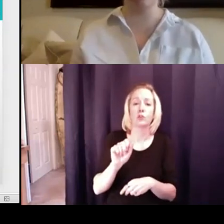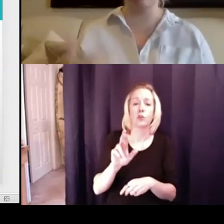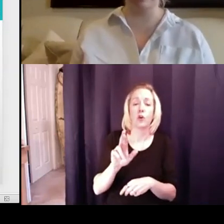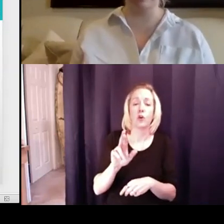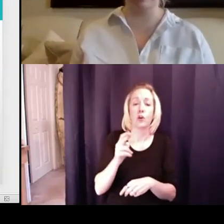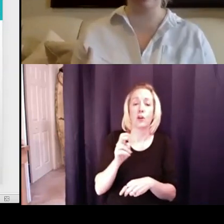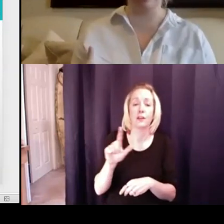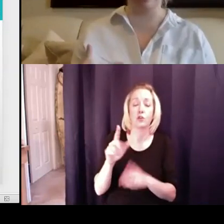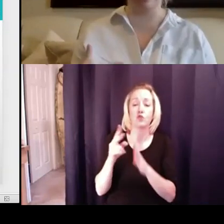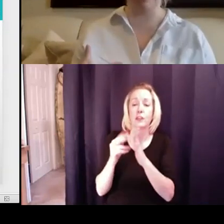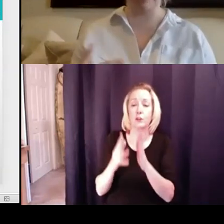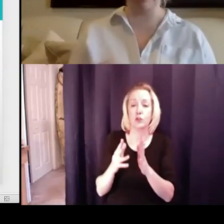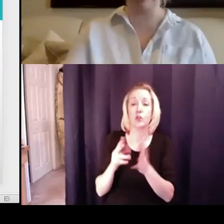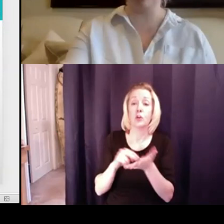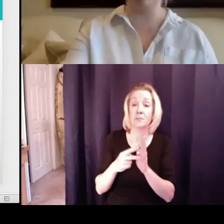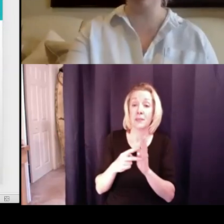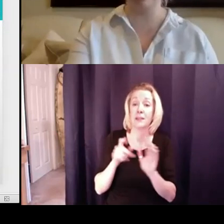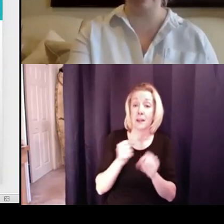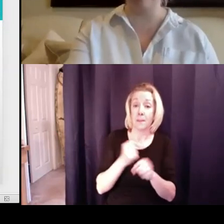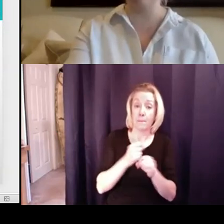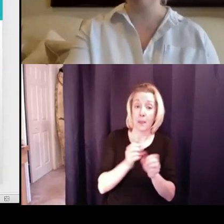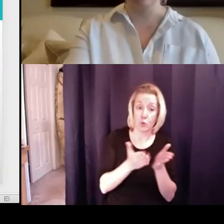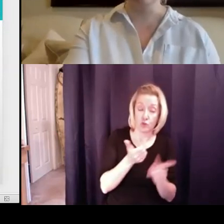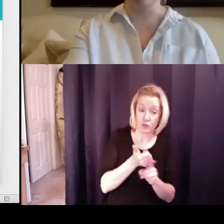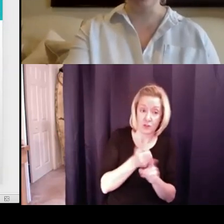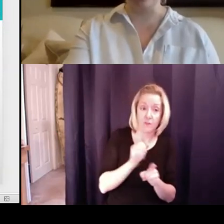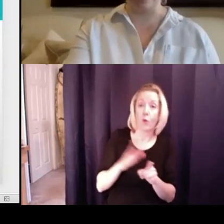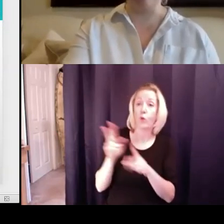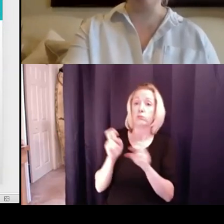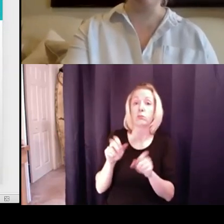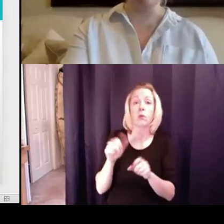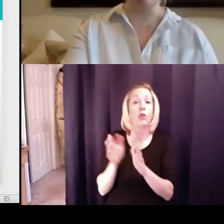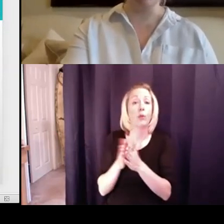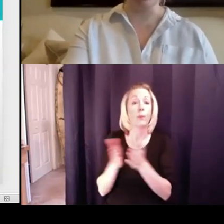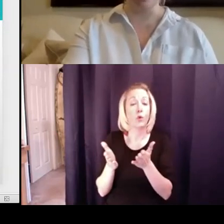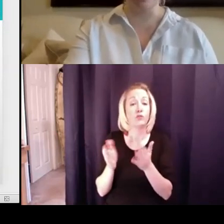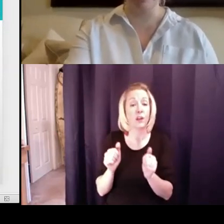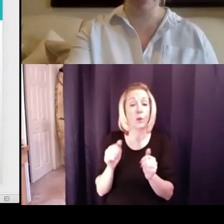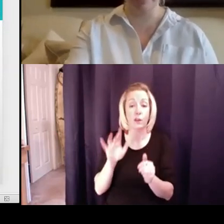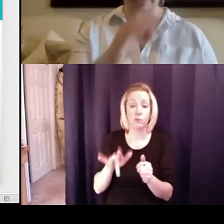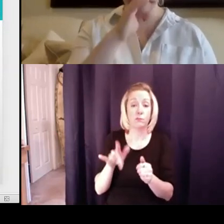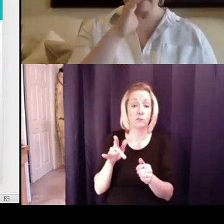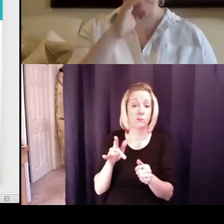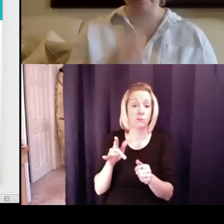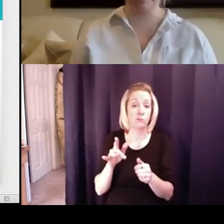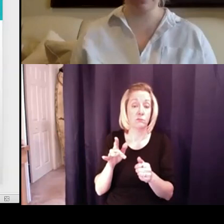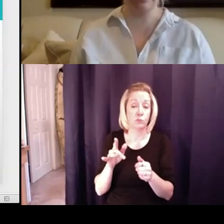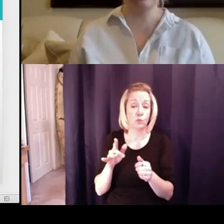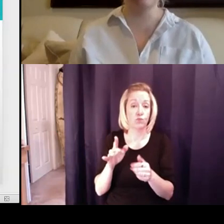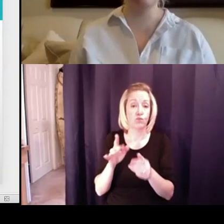books or read books that other people have read and published on there. They're usually fairly simple, so good for emergent readers.